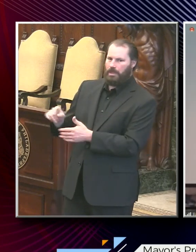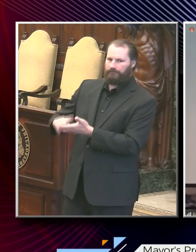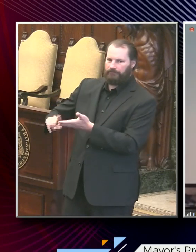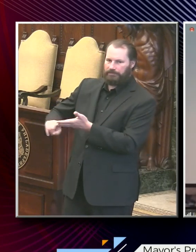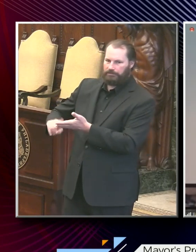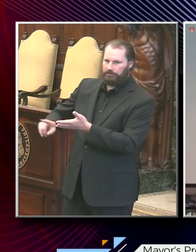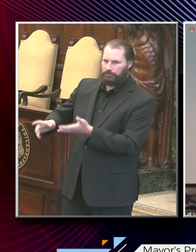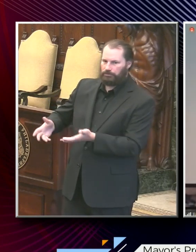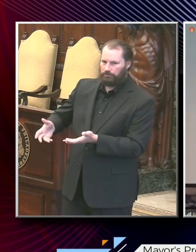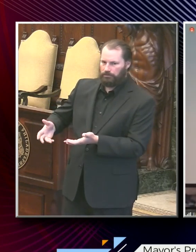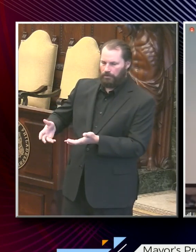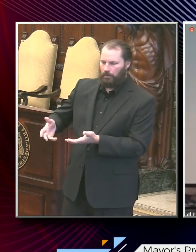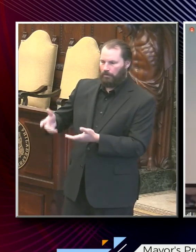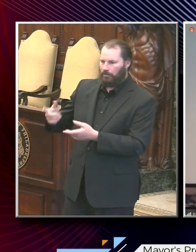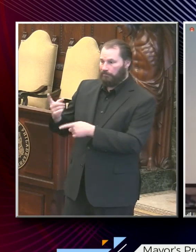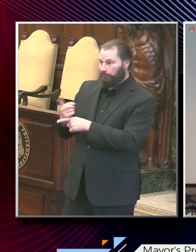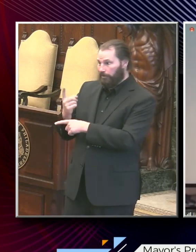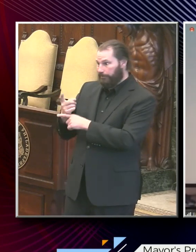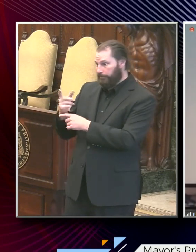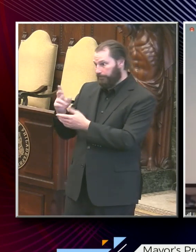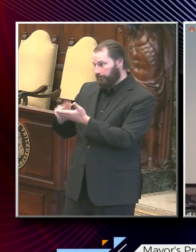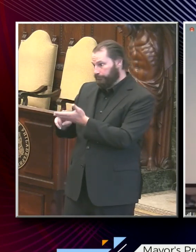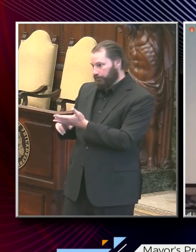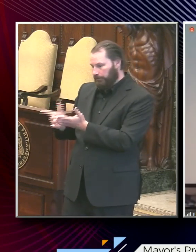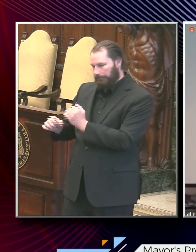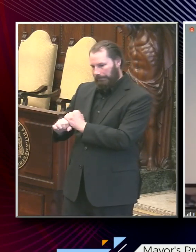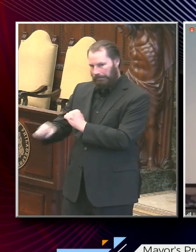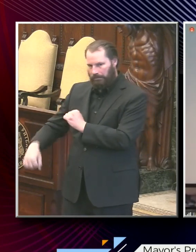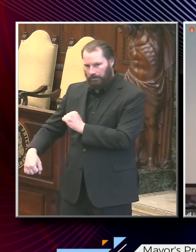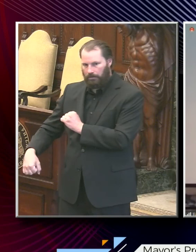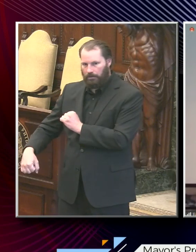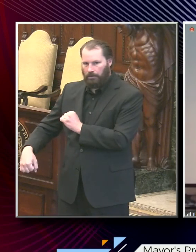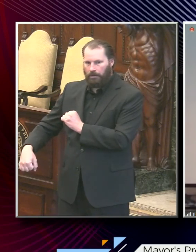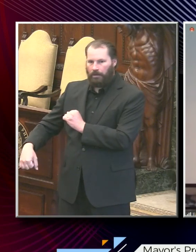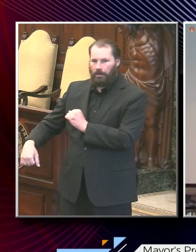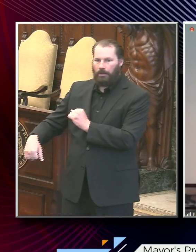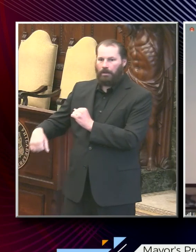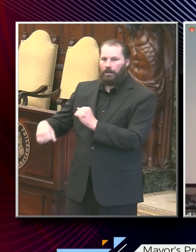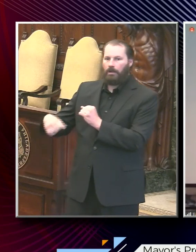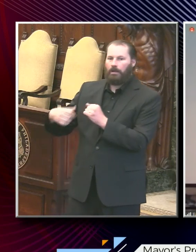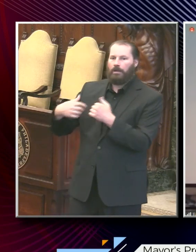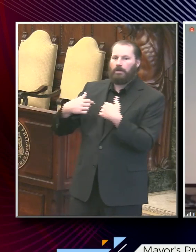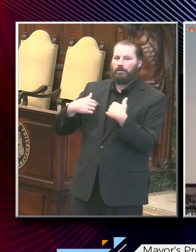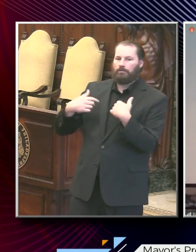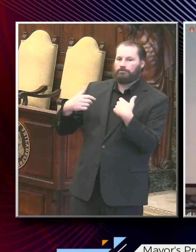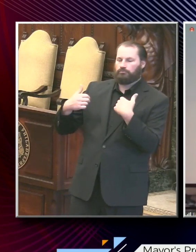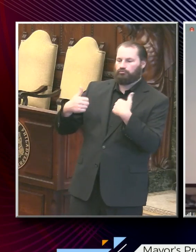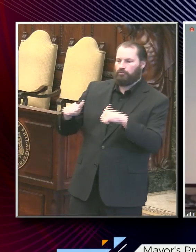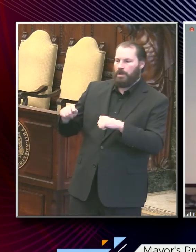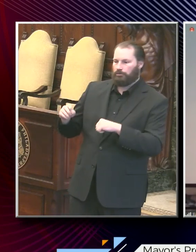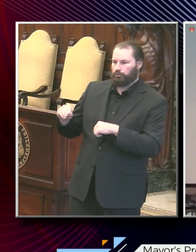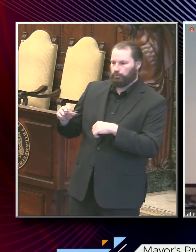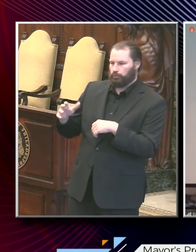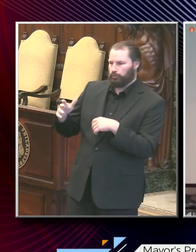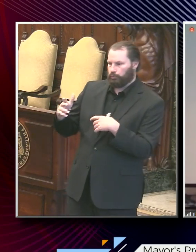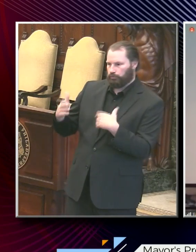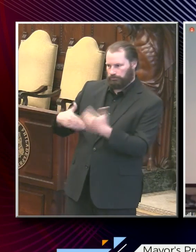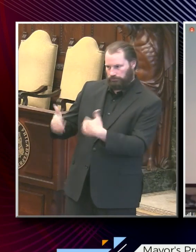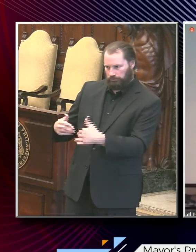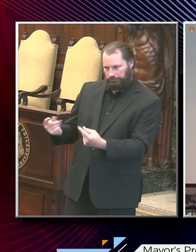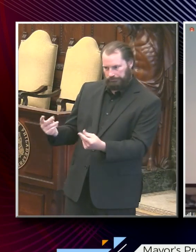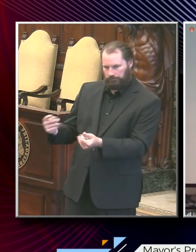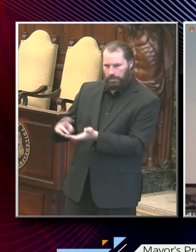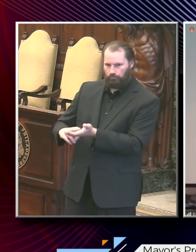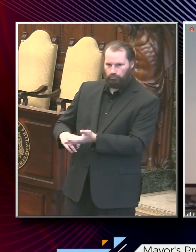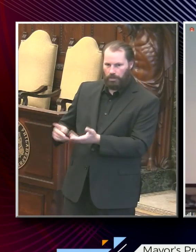we're trying to expedite exactly that timeline and make sure we can get bids in quickly and go to bid and get